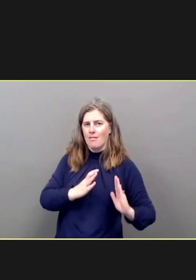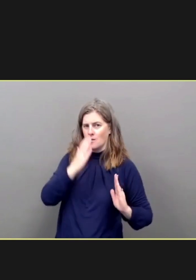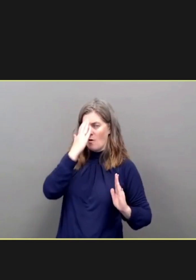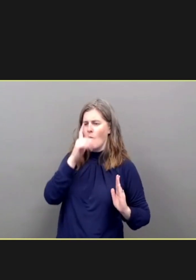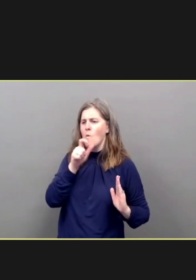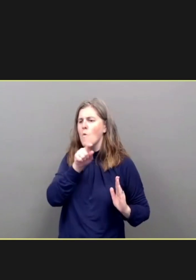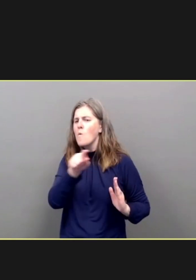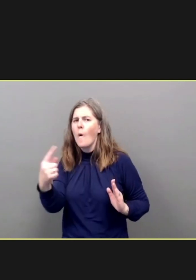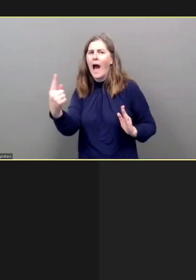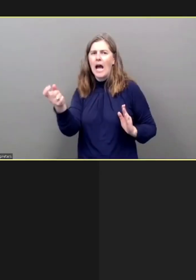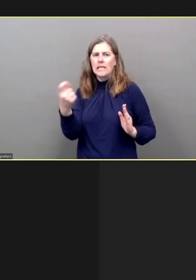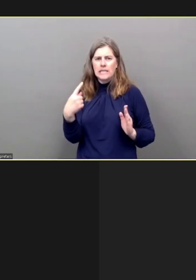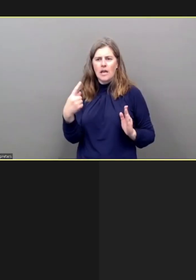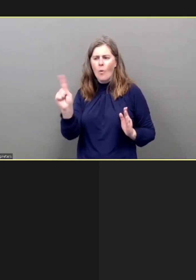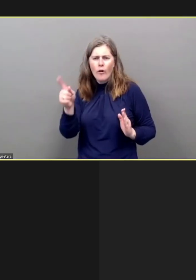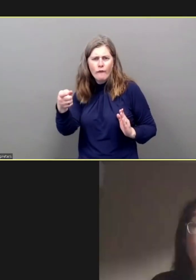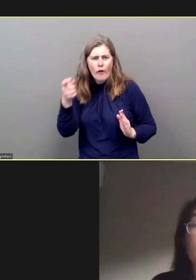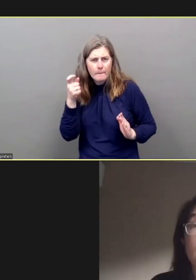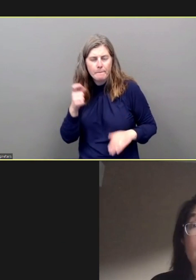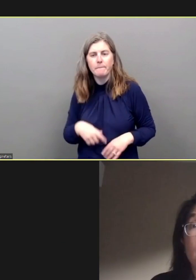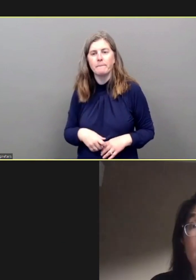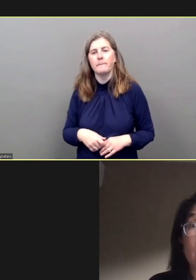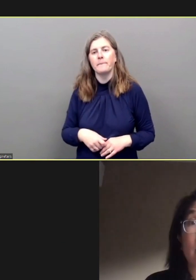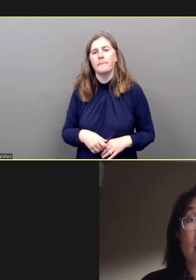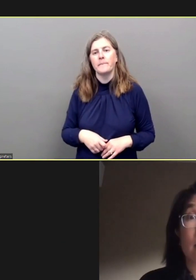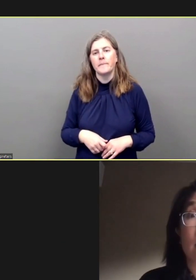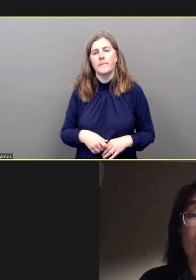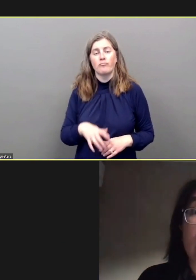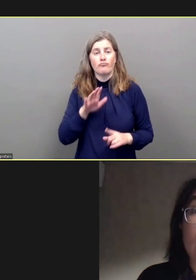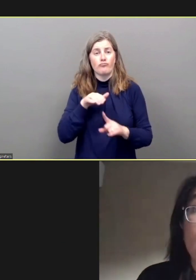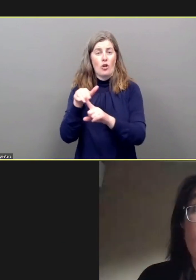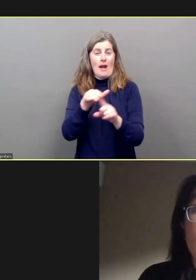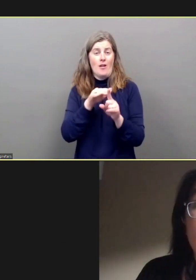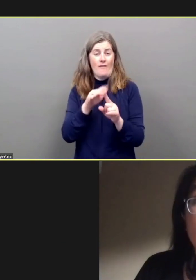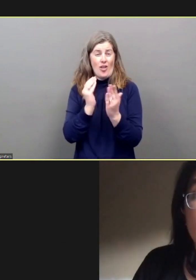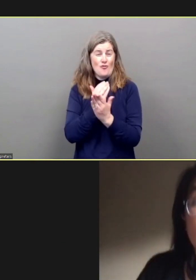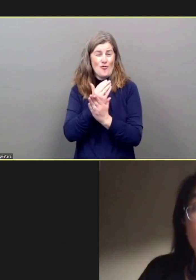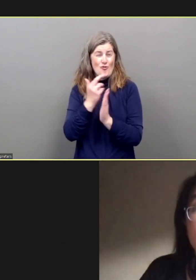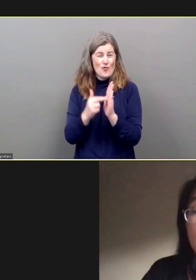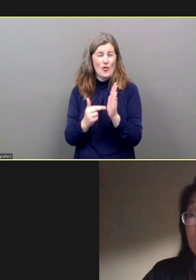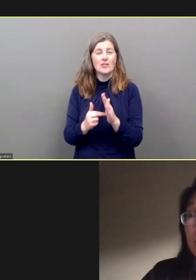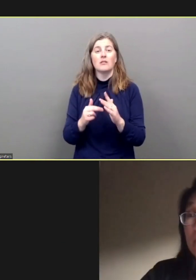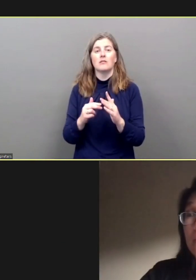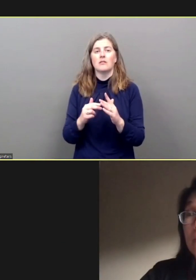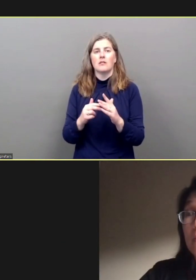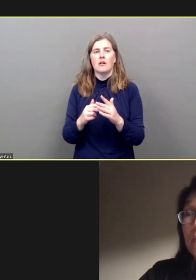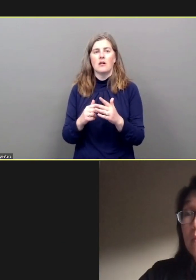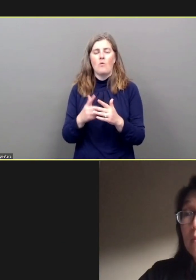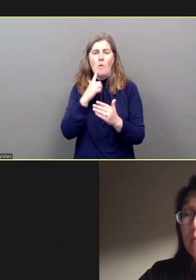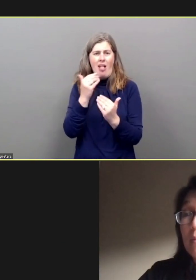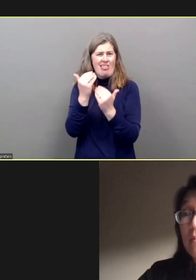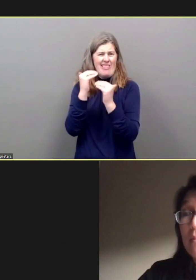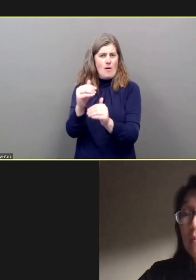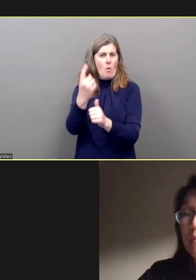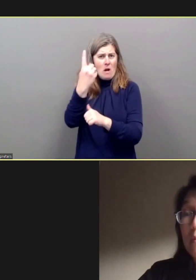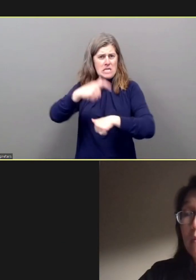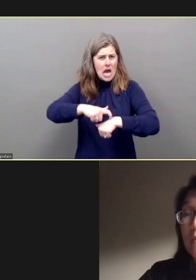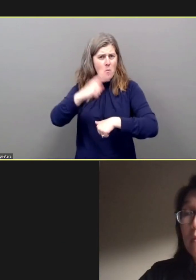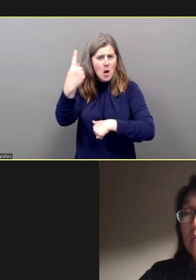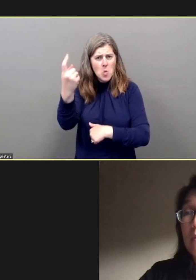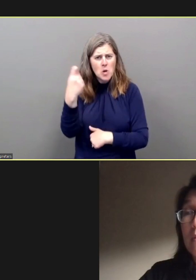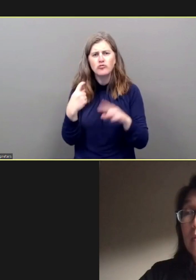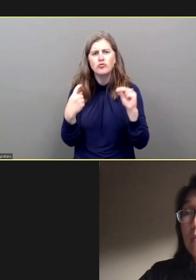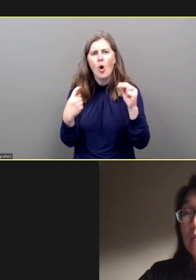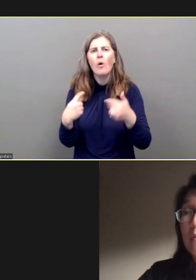who's asking and where you're from. And just a reminder of our new protocol, so we're not going to limit things to one question.